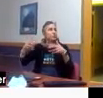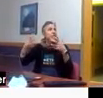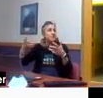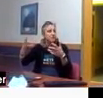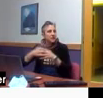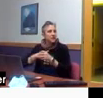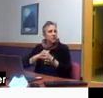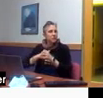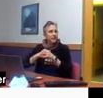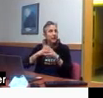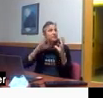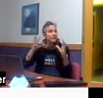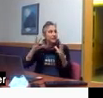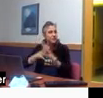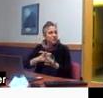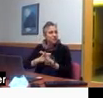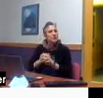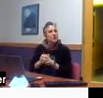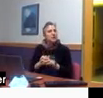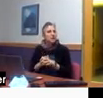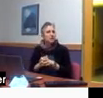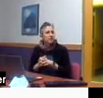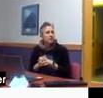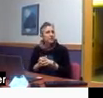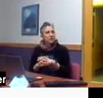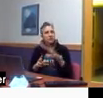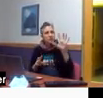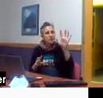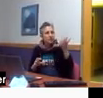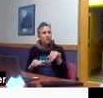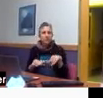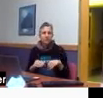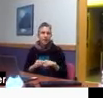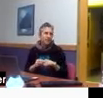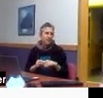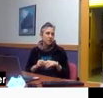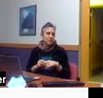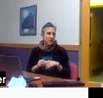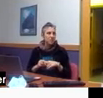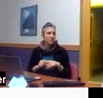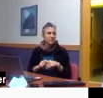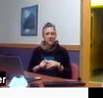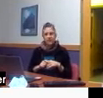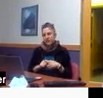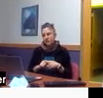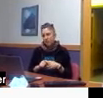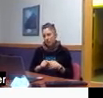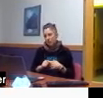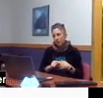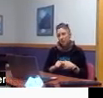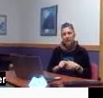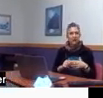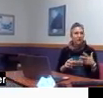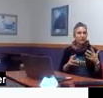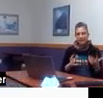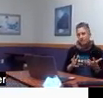may re-trigger somebody or reactivate somebody. And these are things that can certainly happen in a medical visit. And so